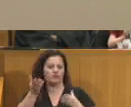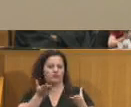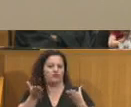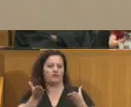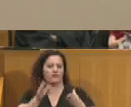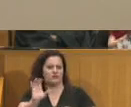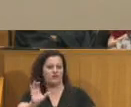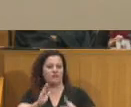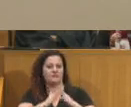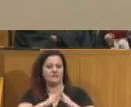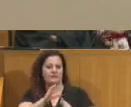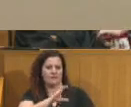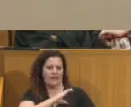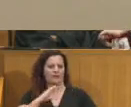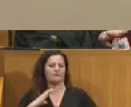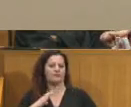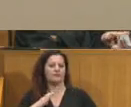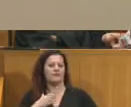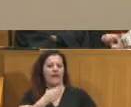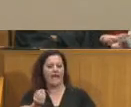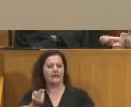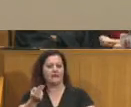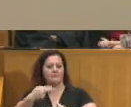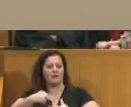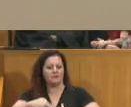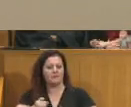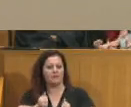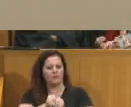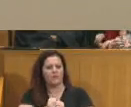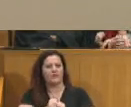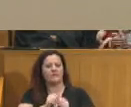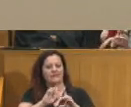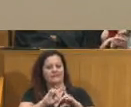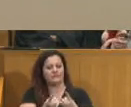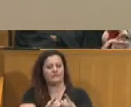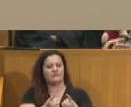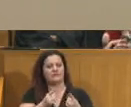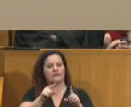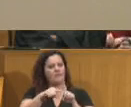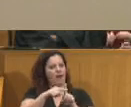Yes. My name is Lemaire. I'm Greg's